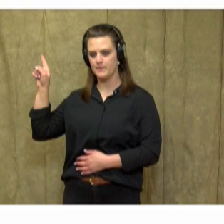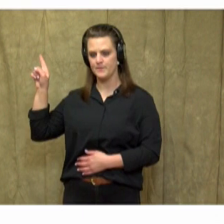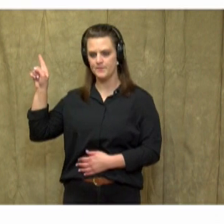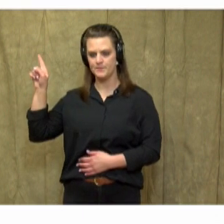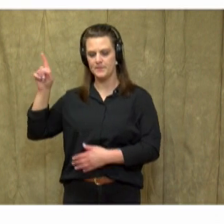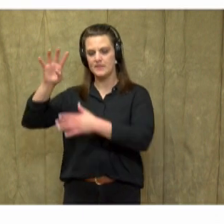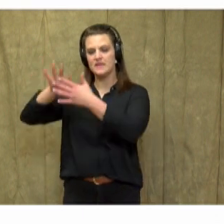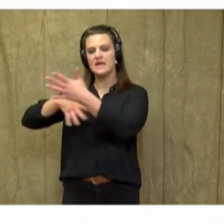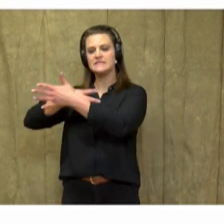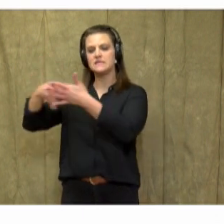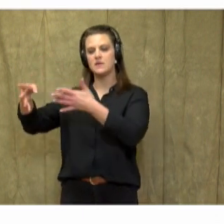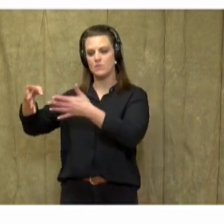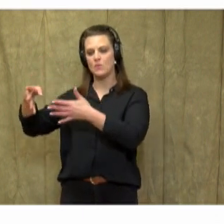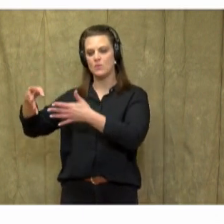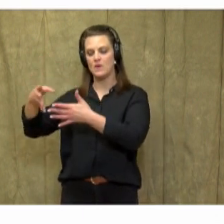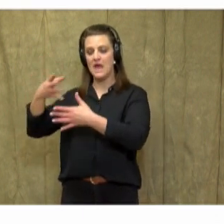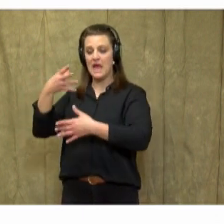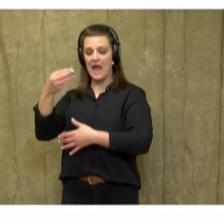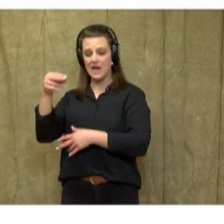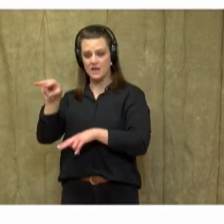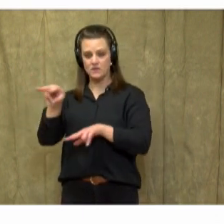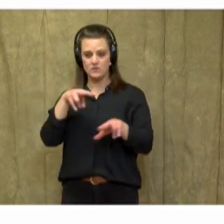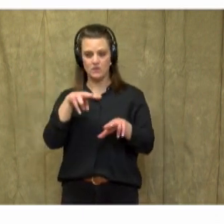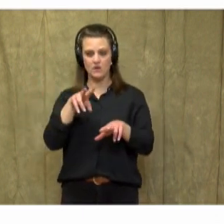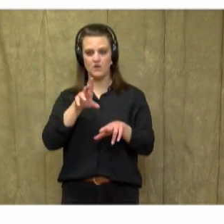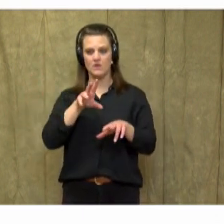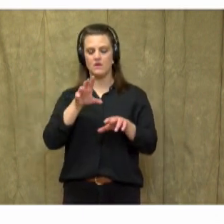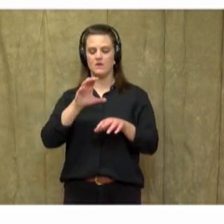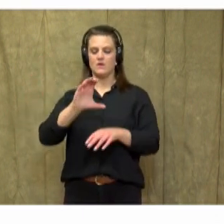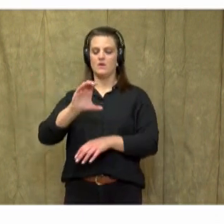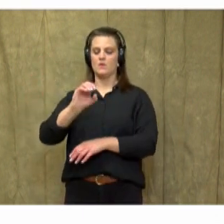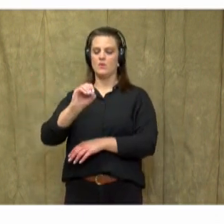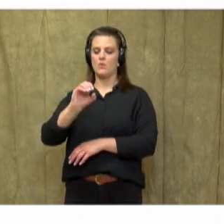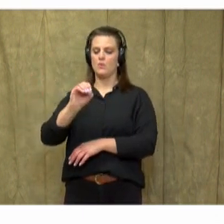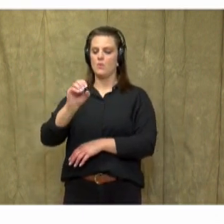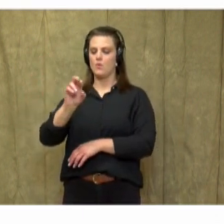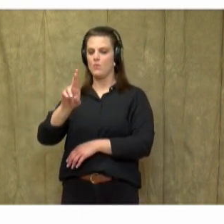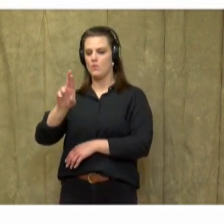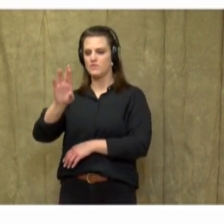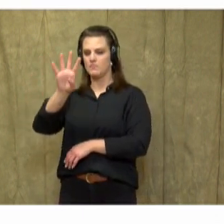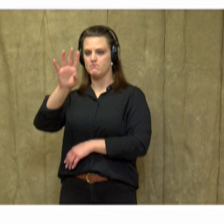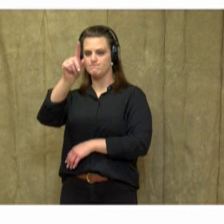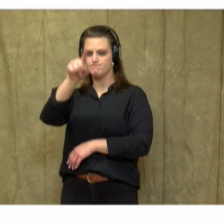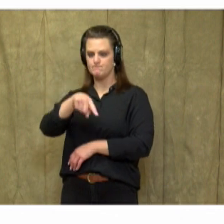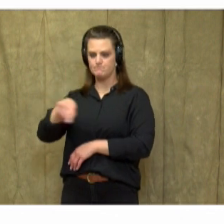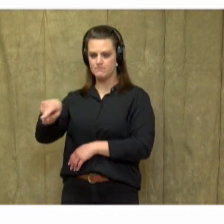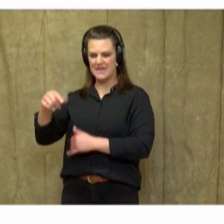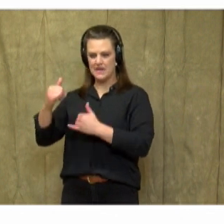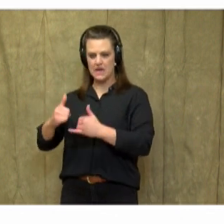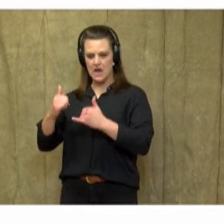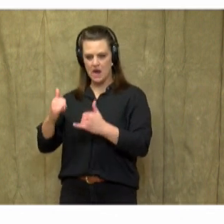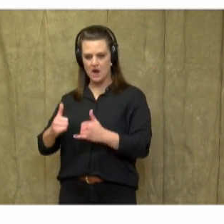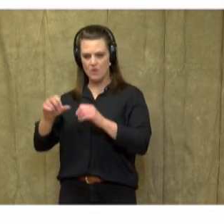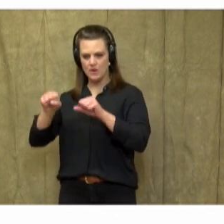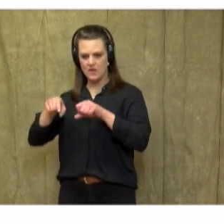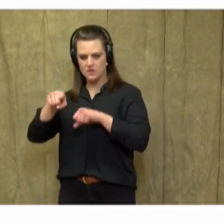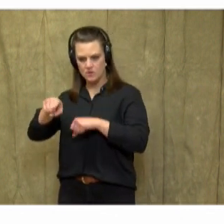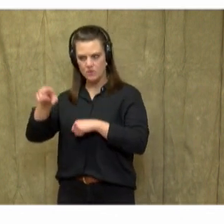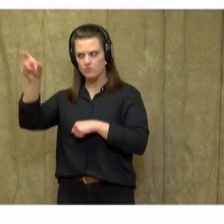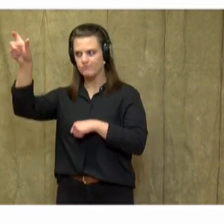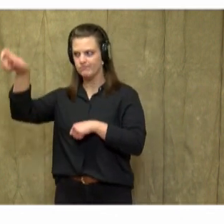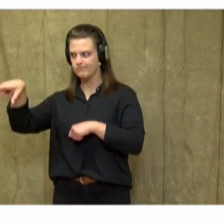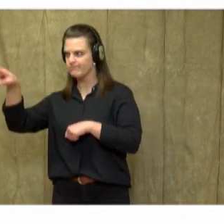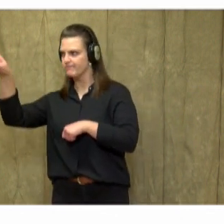chart table and looking at this coordinate plane, do you think you now can